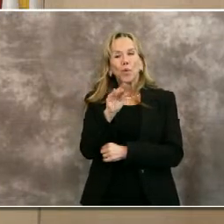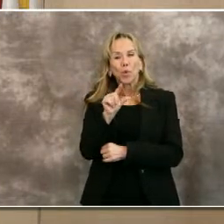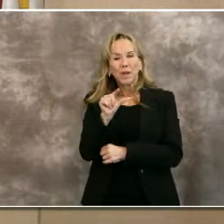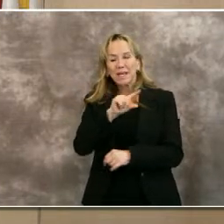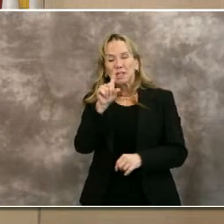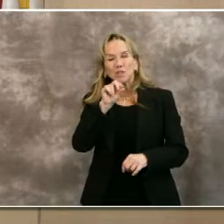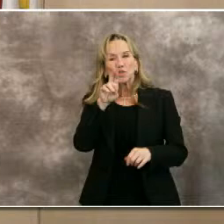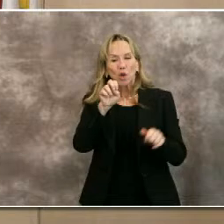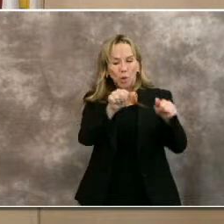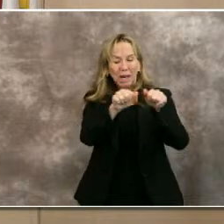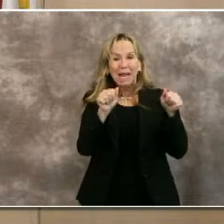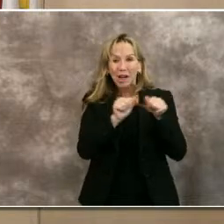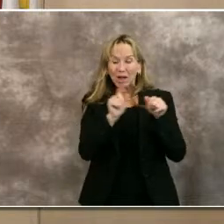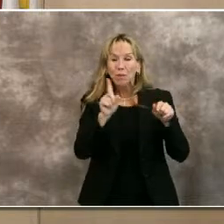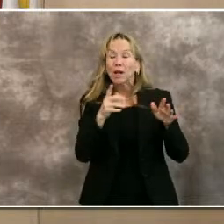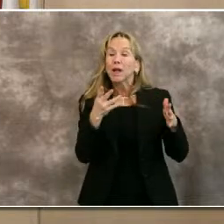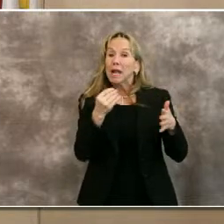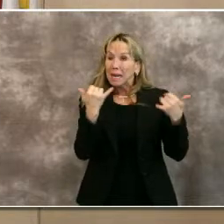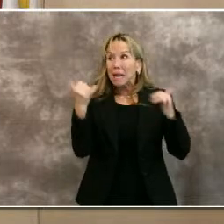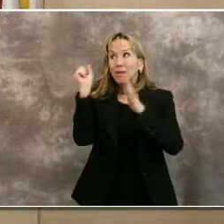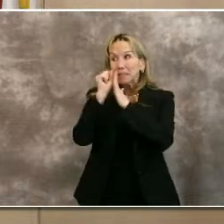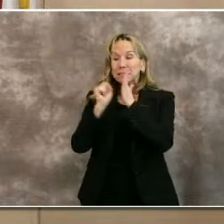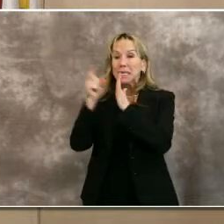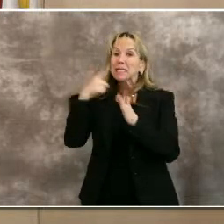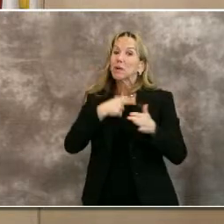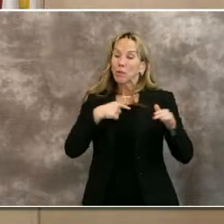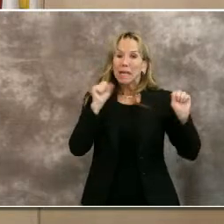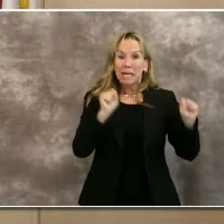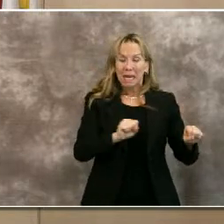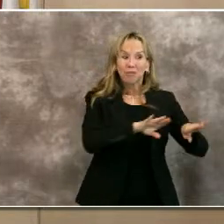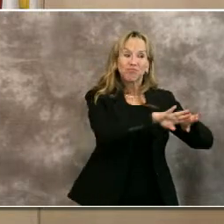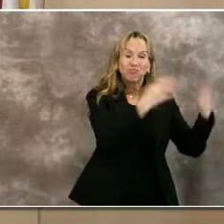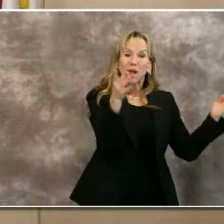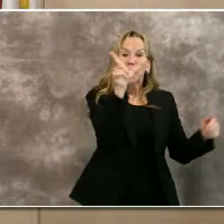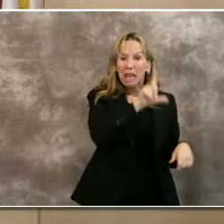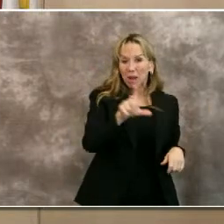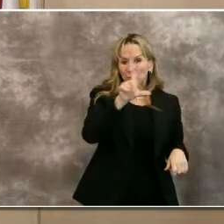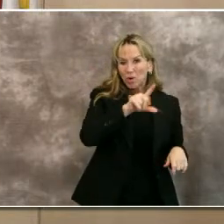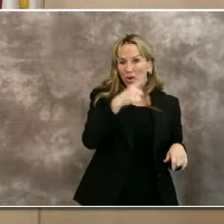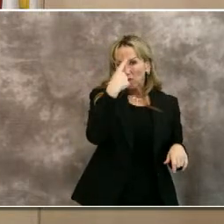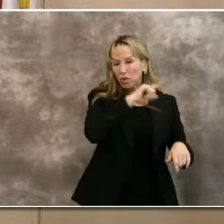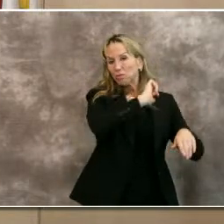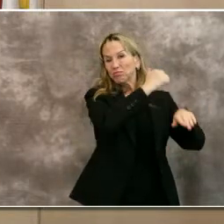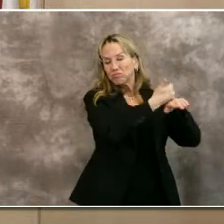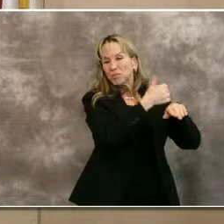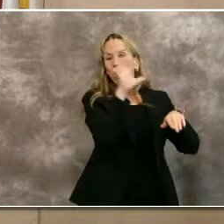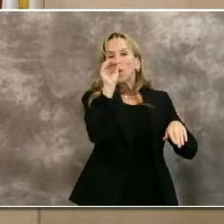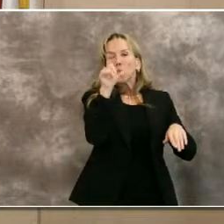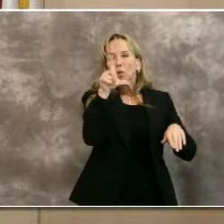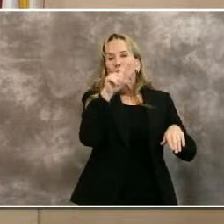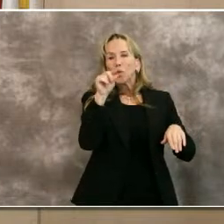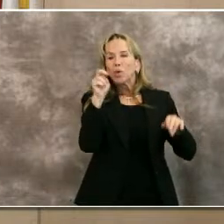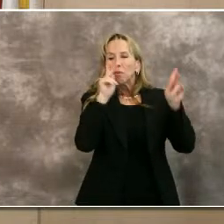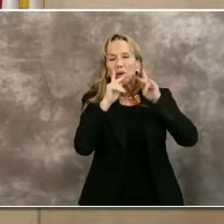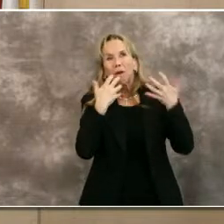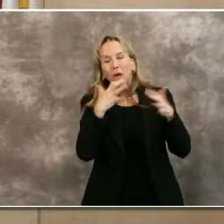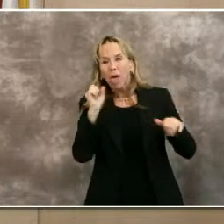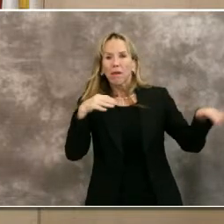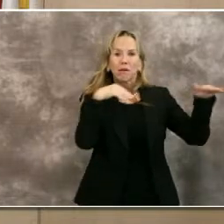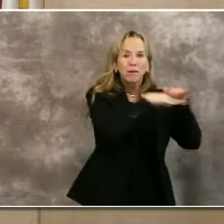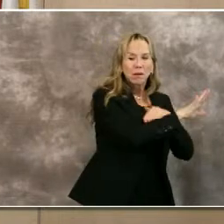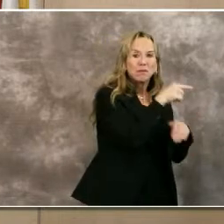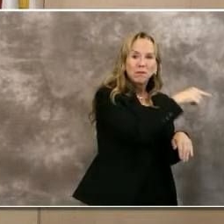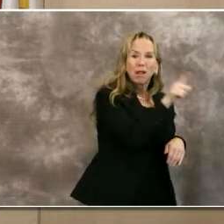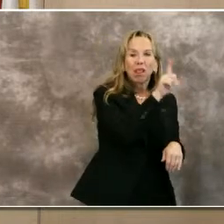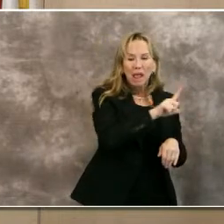state to use our libraries as cool zones. Also, we will have the capacity or the capability